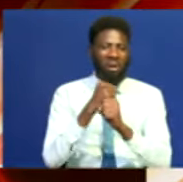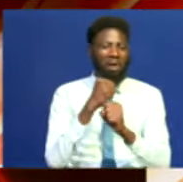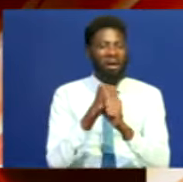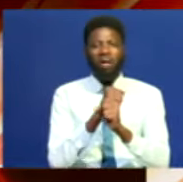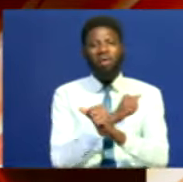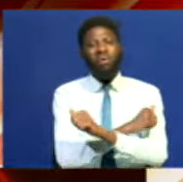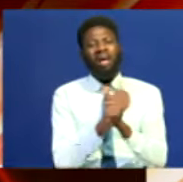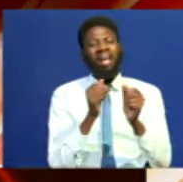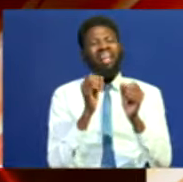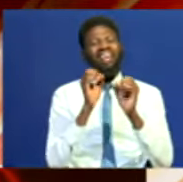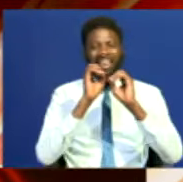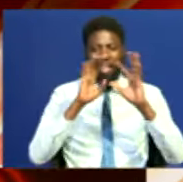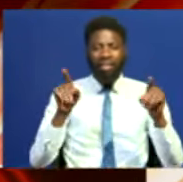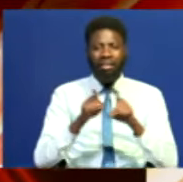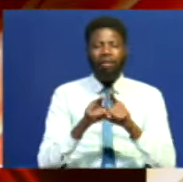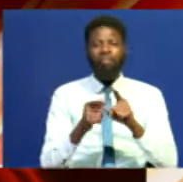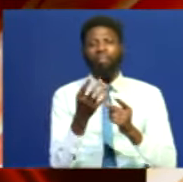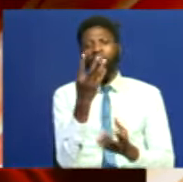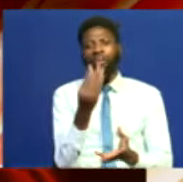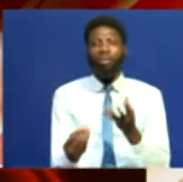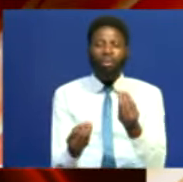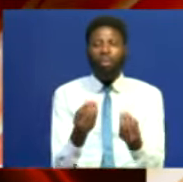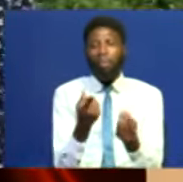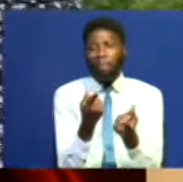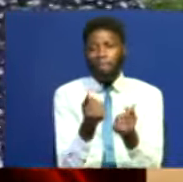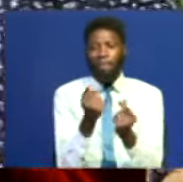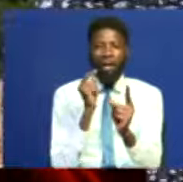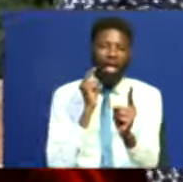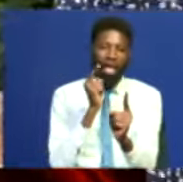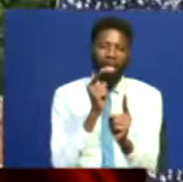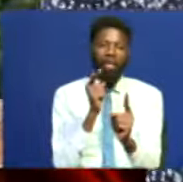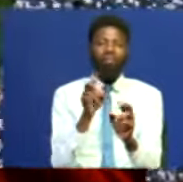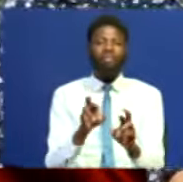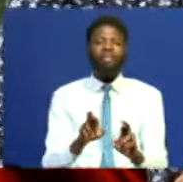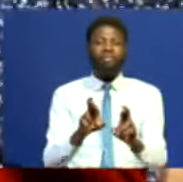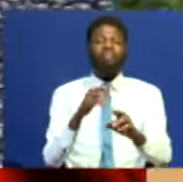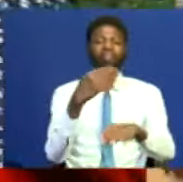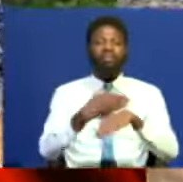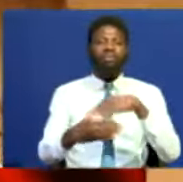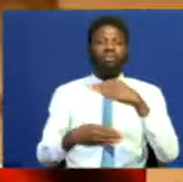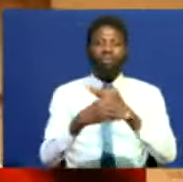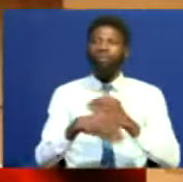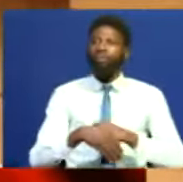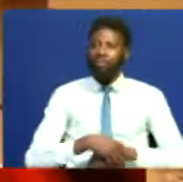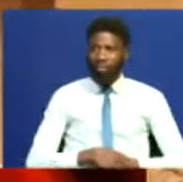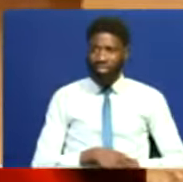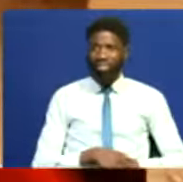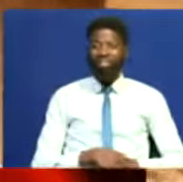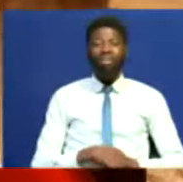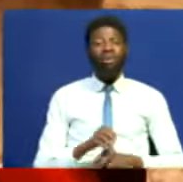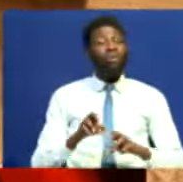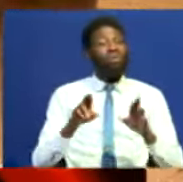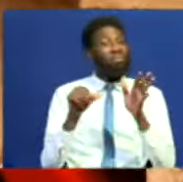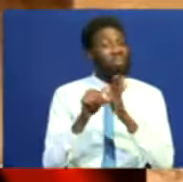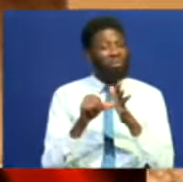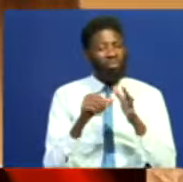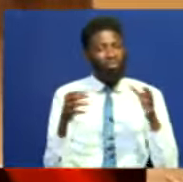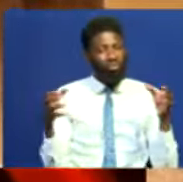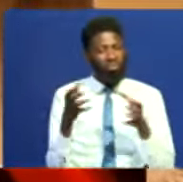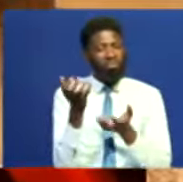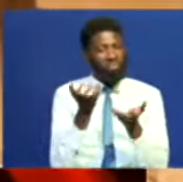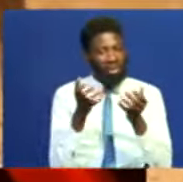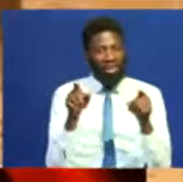road's construction. The road has been a source of frustration for the residents, especially for business people and motorists who